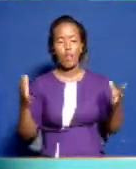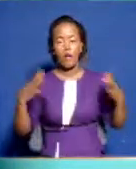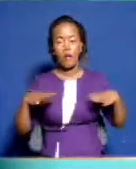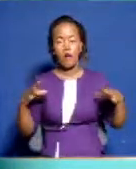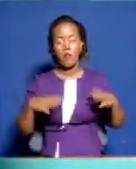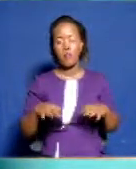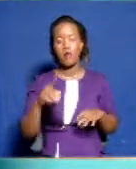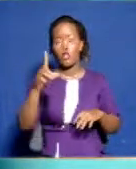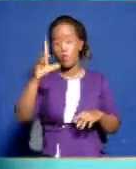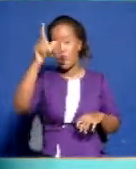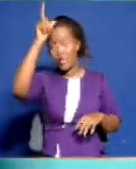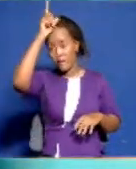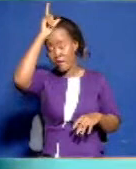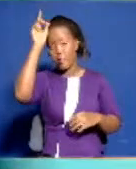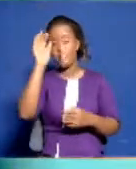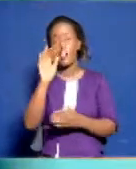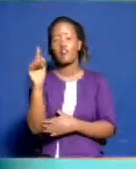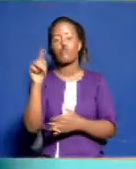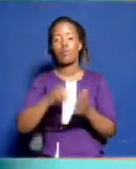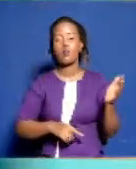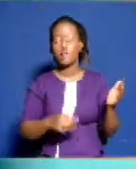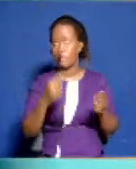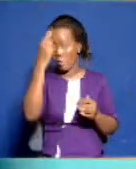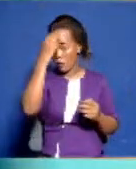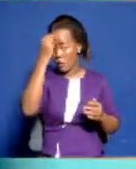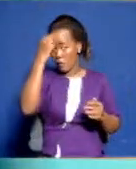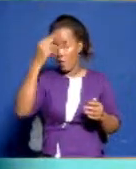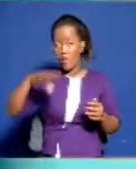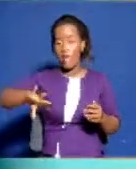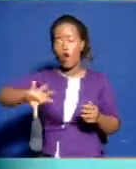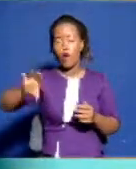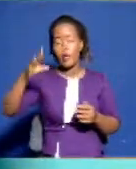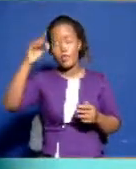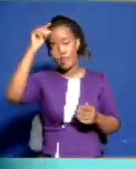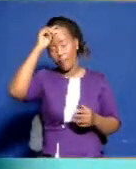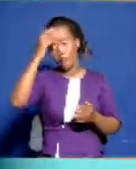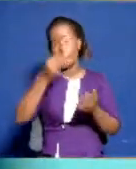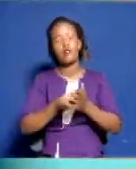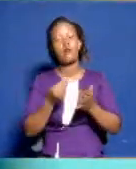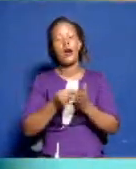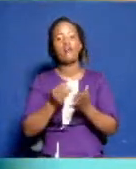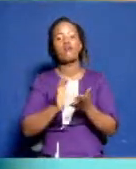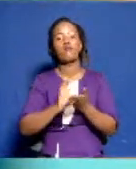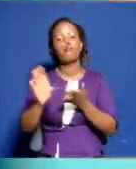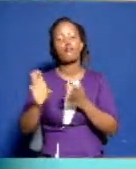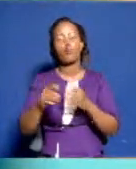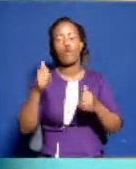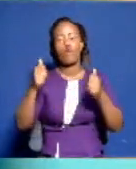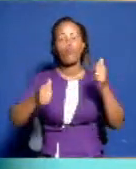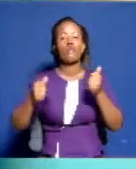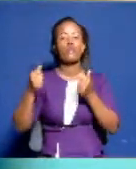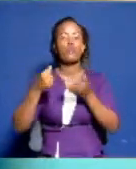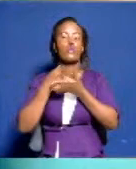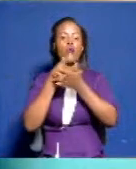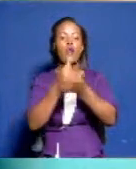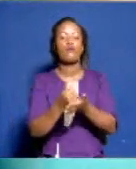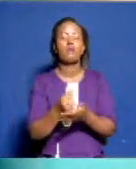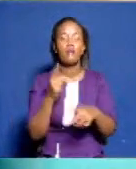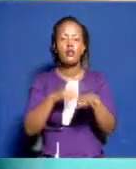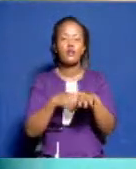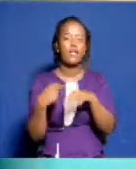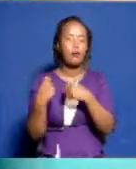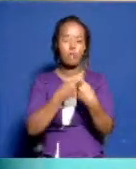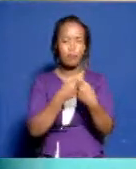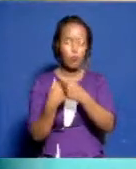have called on the Narok County government to set up an emergency kitty that would cushion them during economic downturn such as